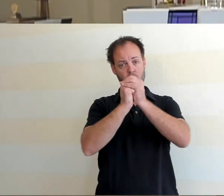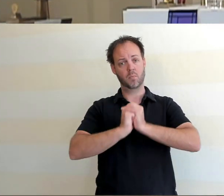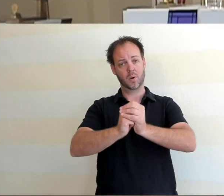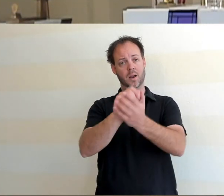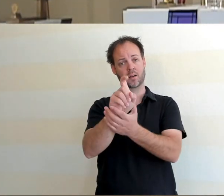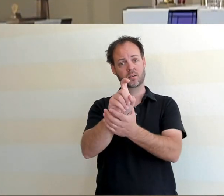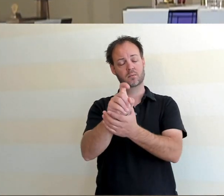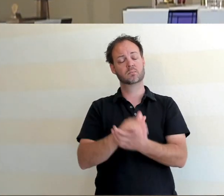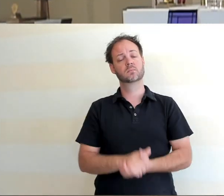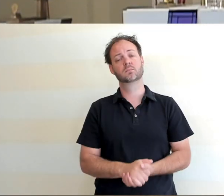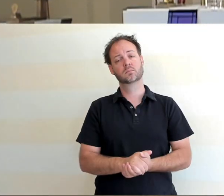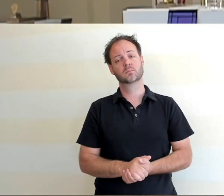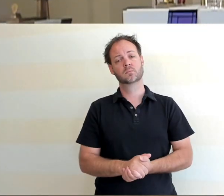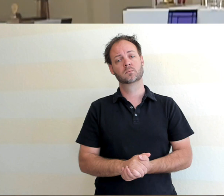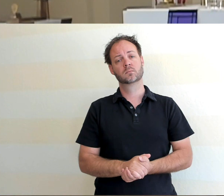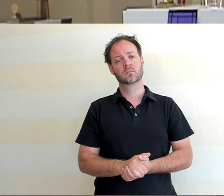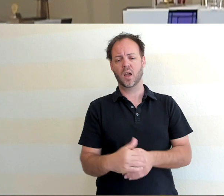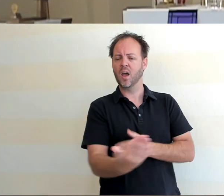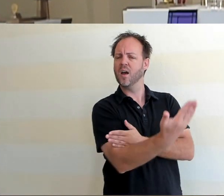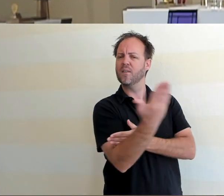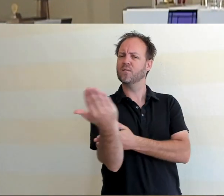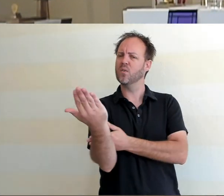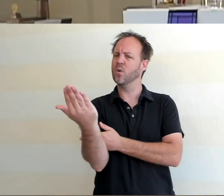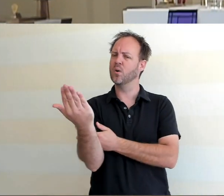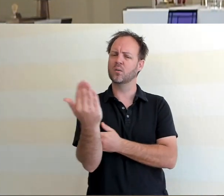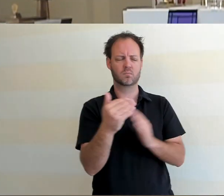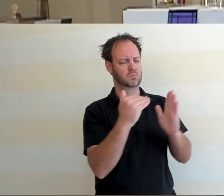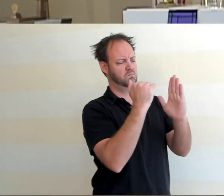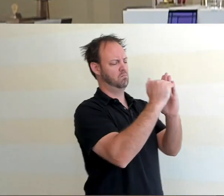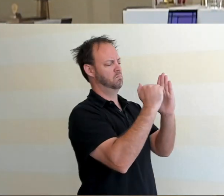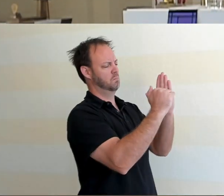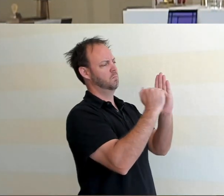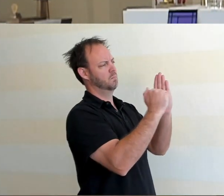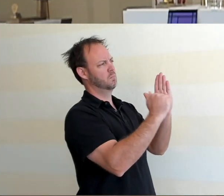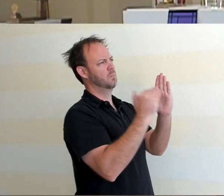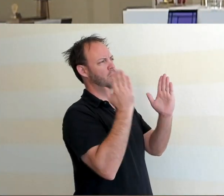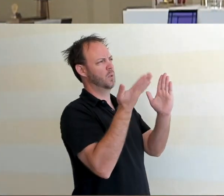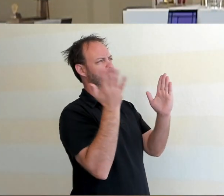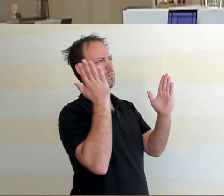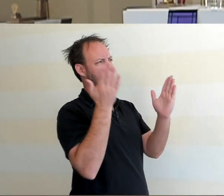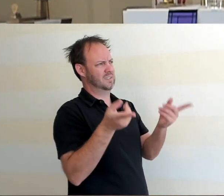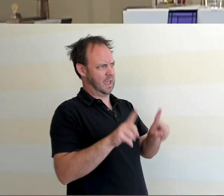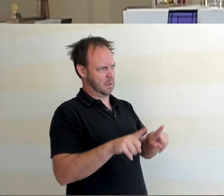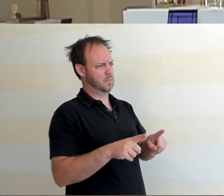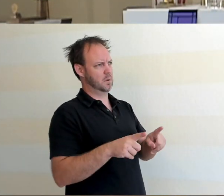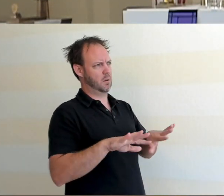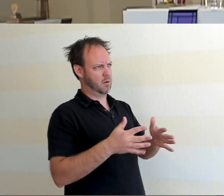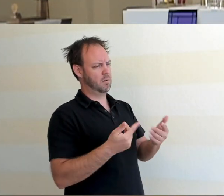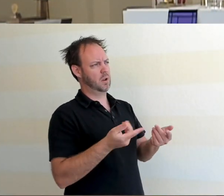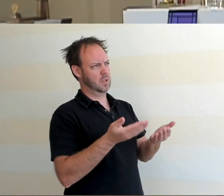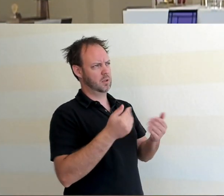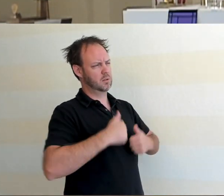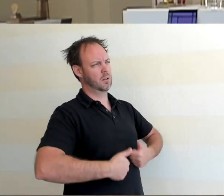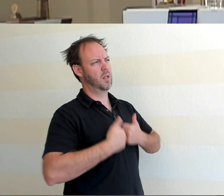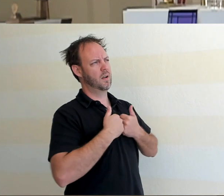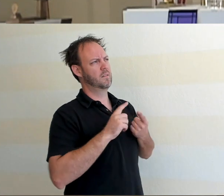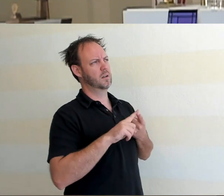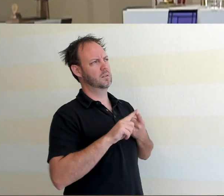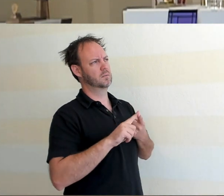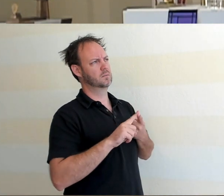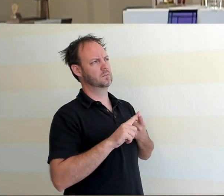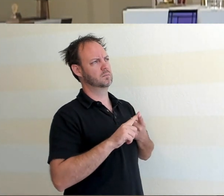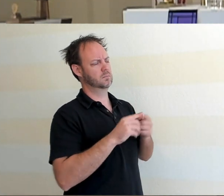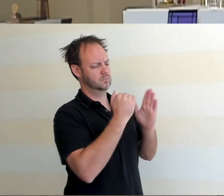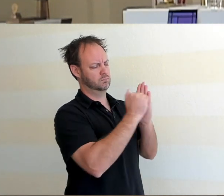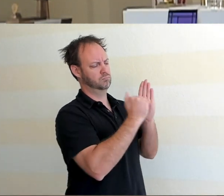prayer? Each morning, do you take an inventory of what's going on in your life and commend